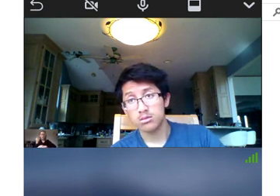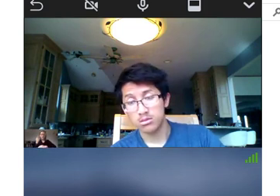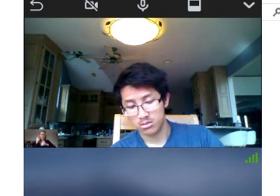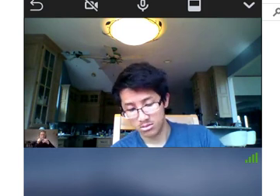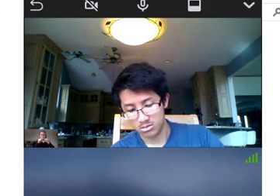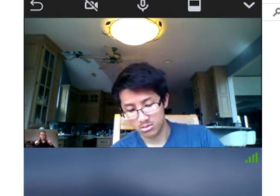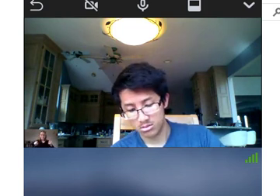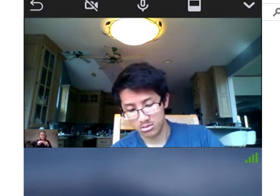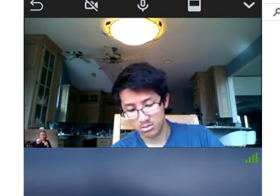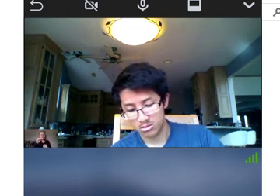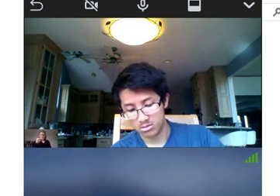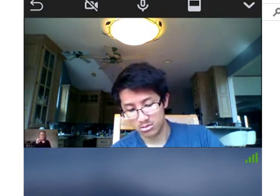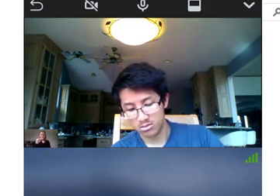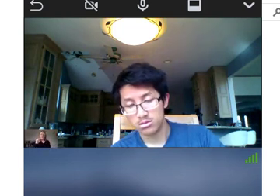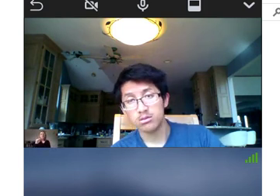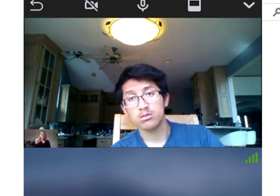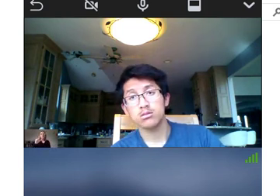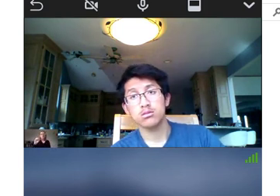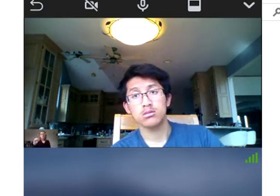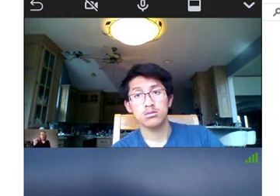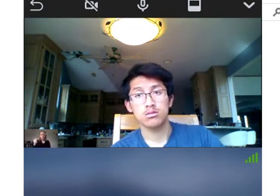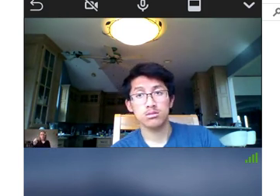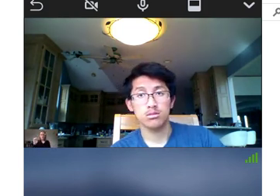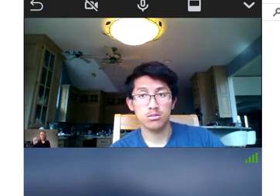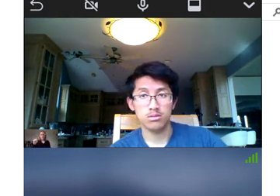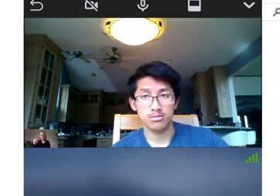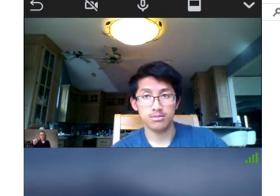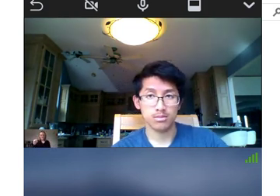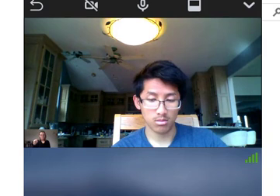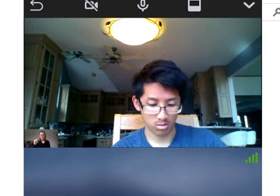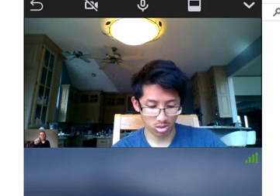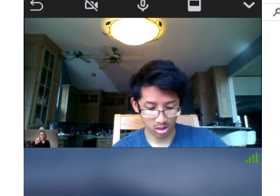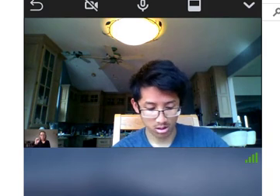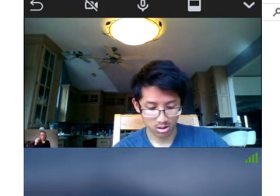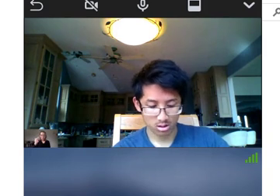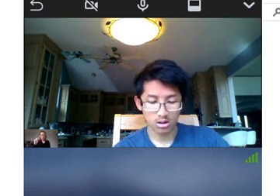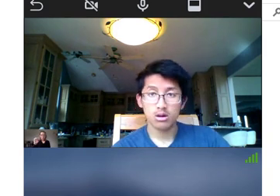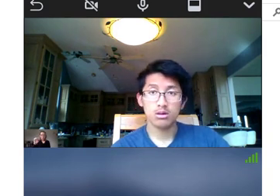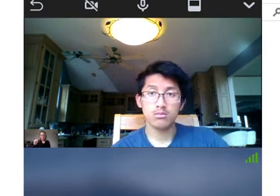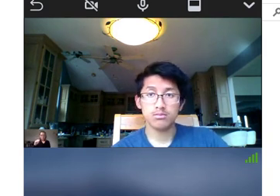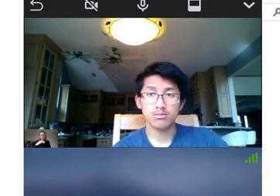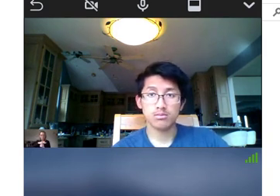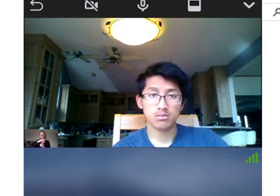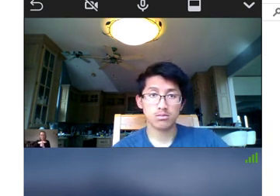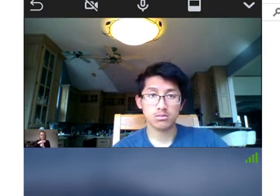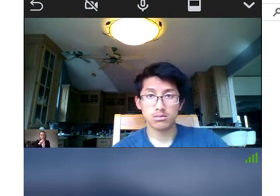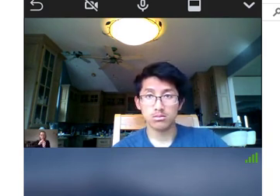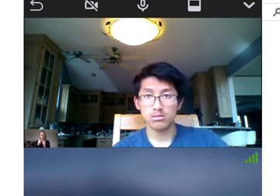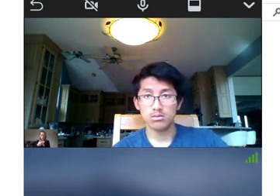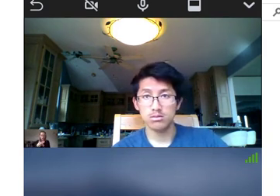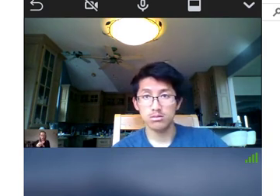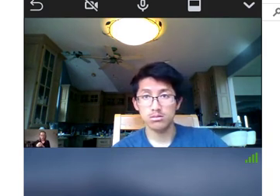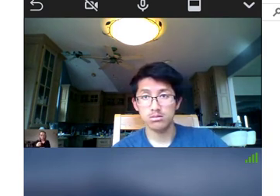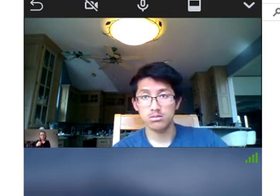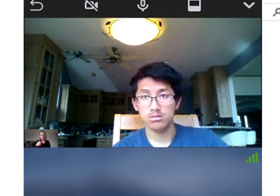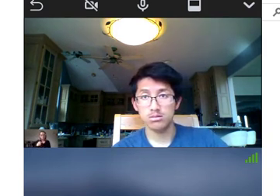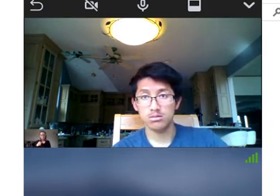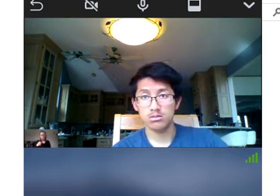we use this log mean temperature difference that's defined here. So we have a difference of temperature differences on the top, one at